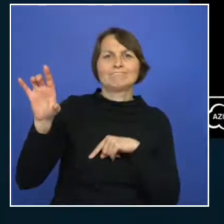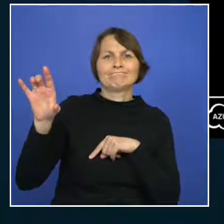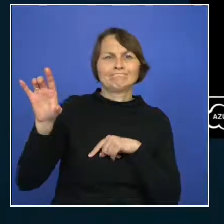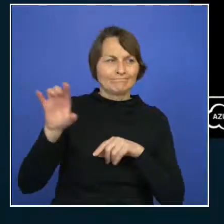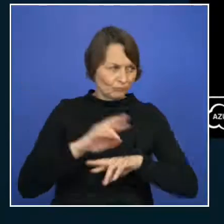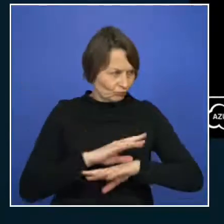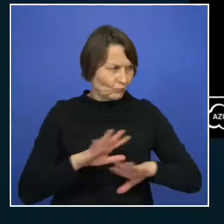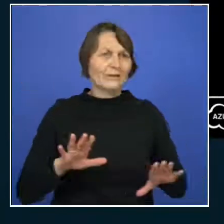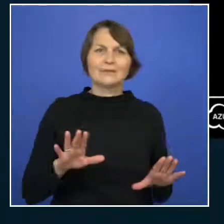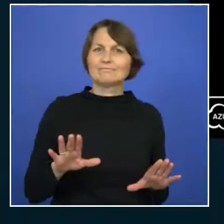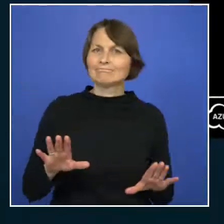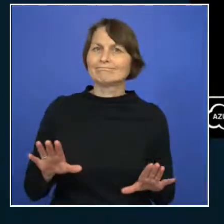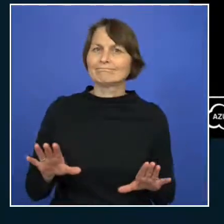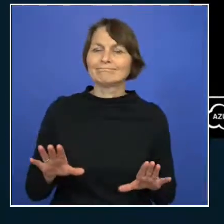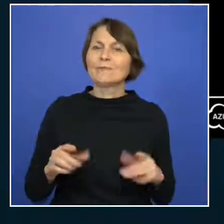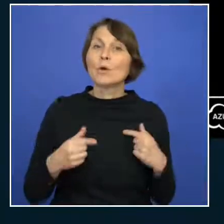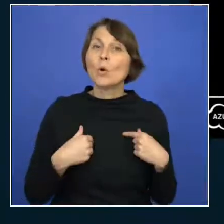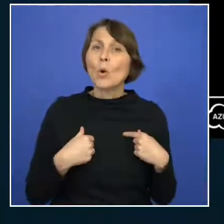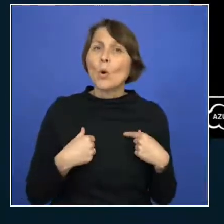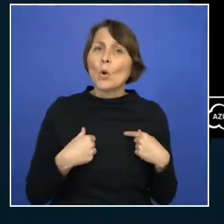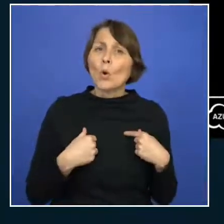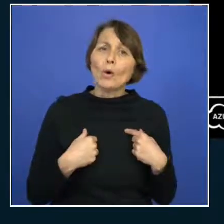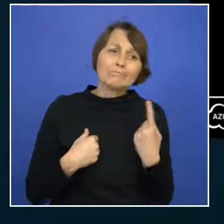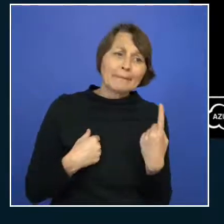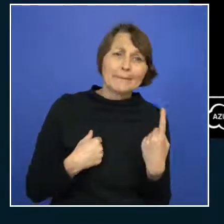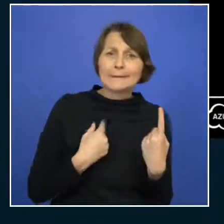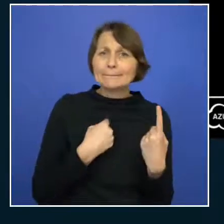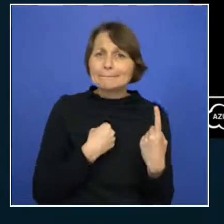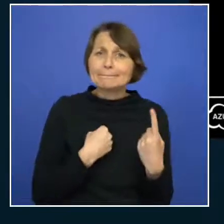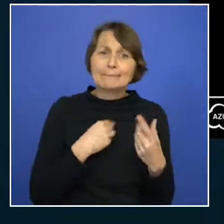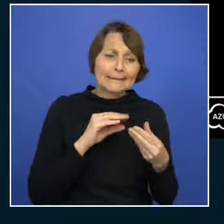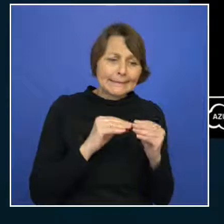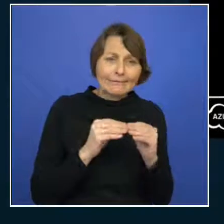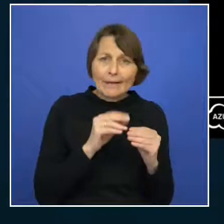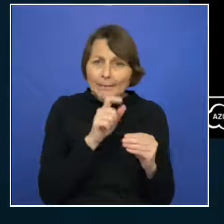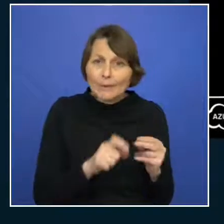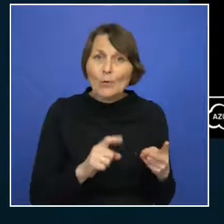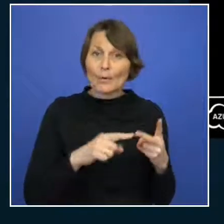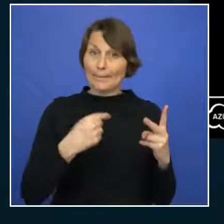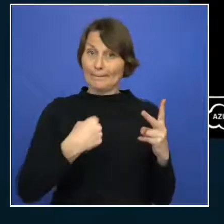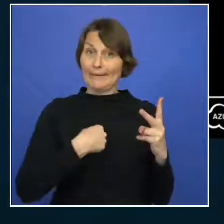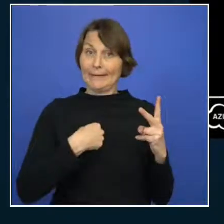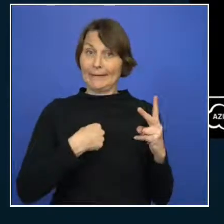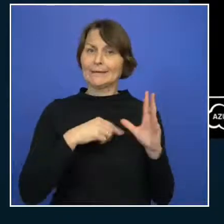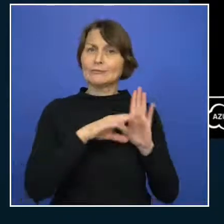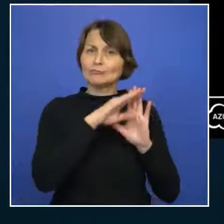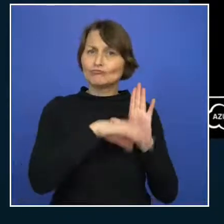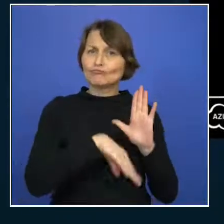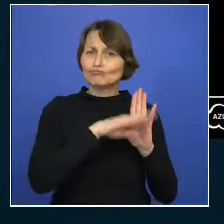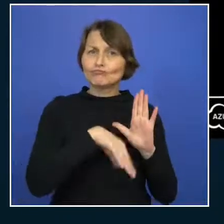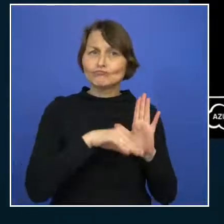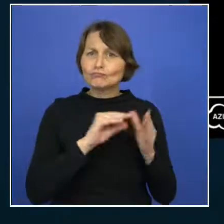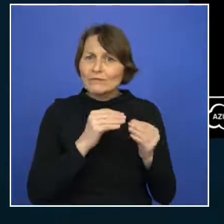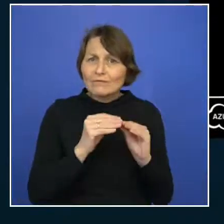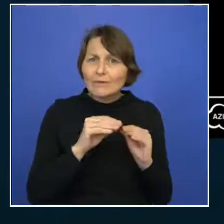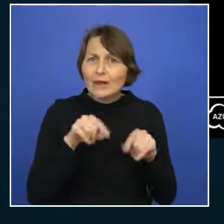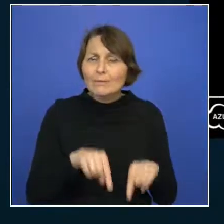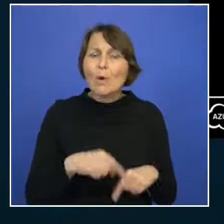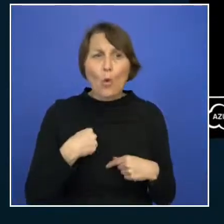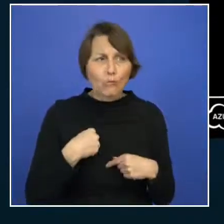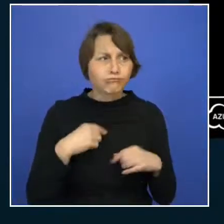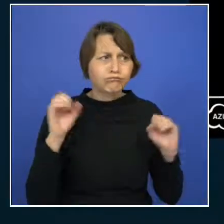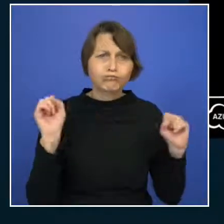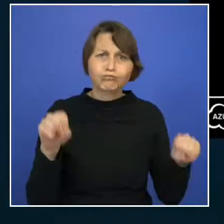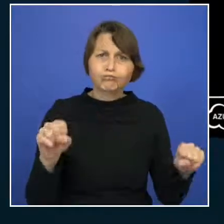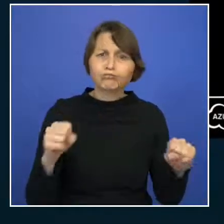it's not just the developers or me as a software developer's responsibility to learn more about the